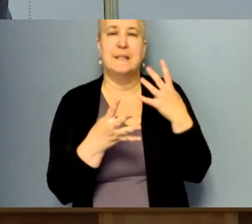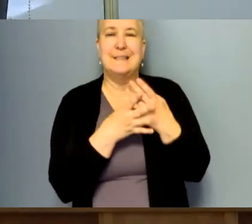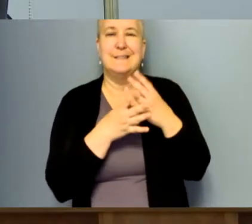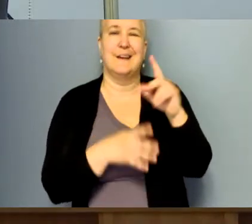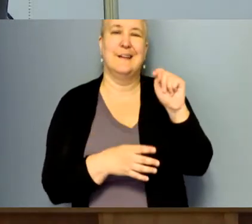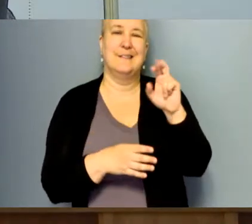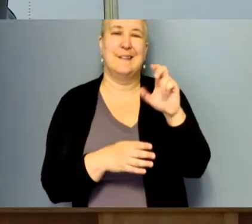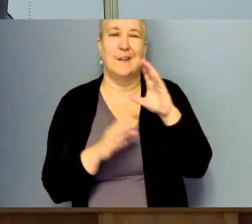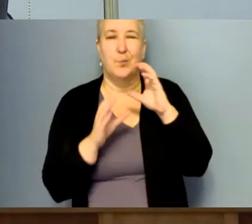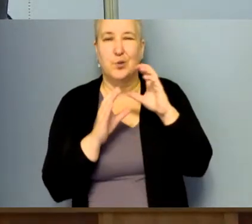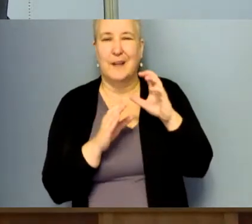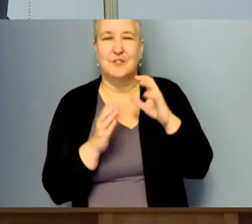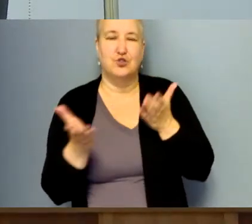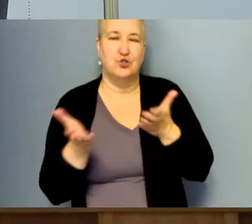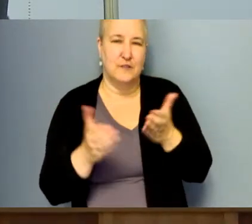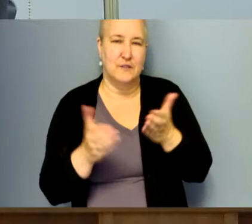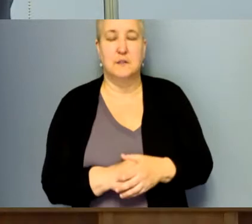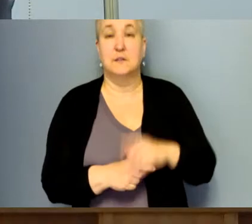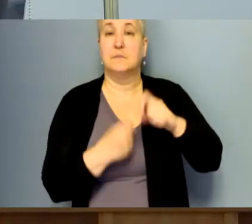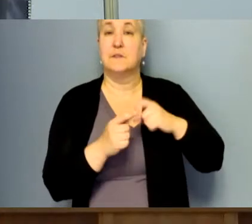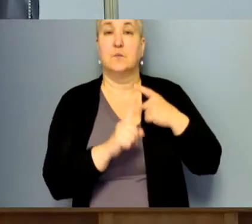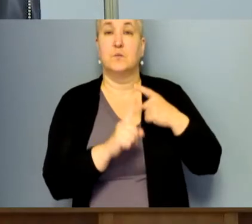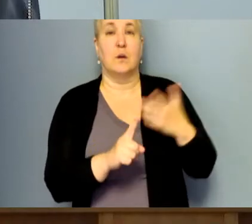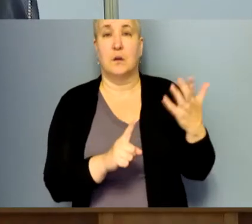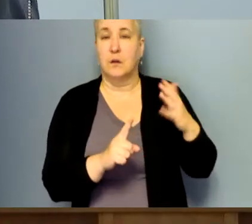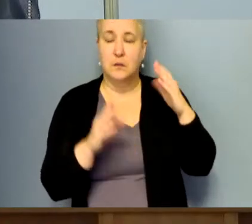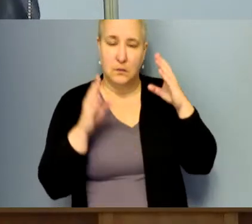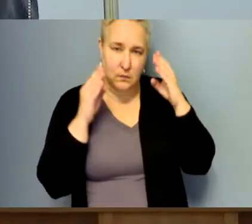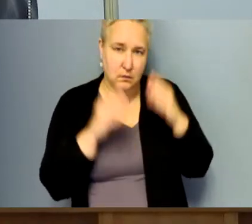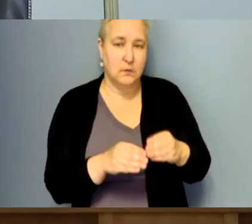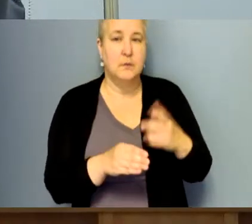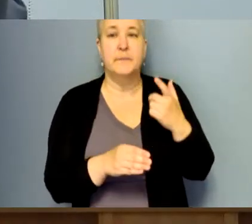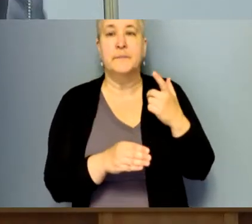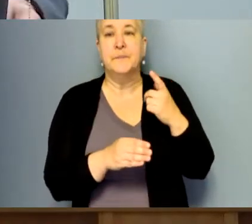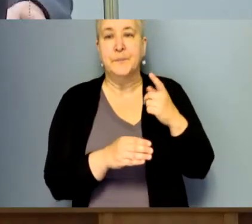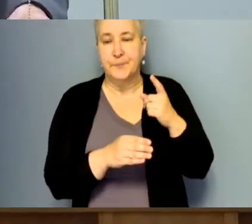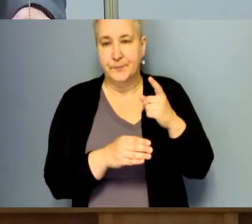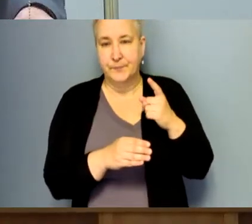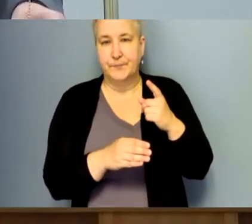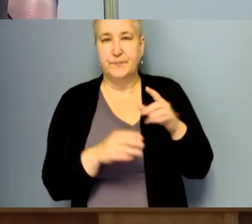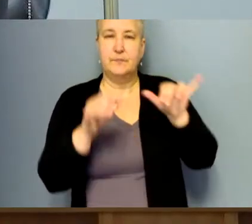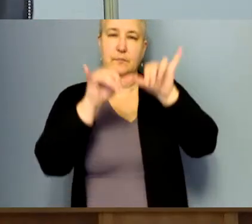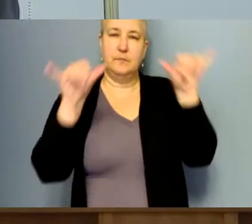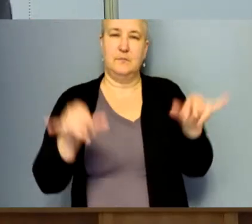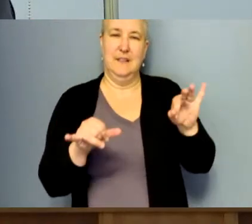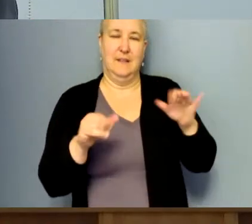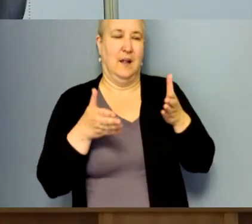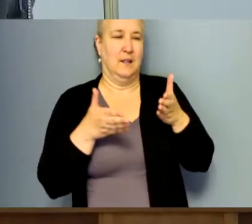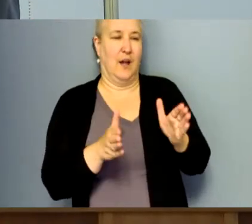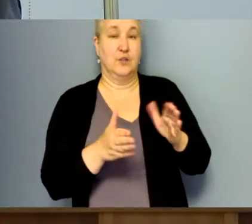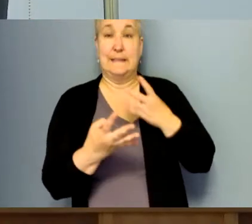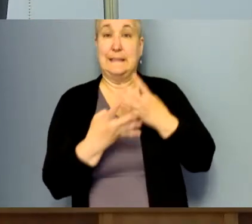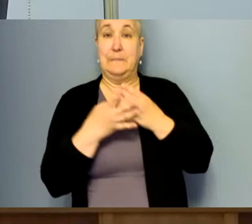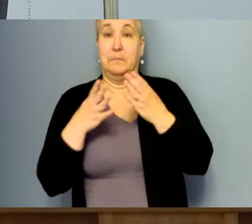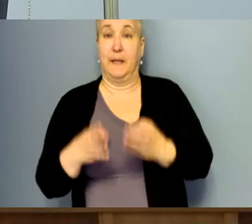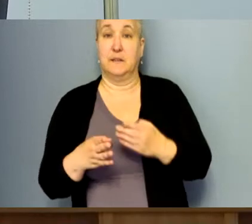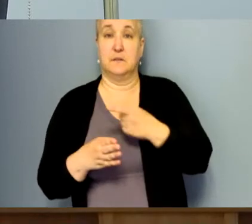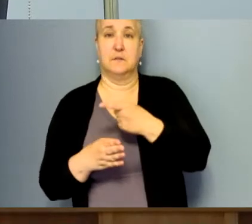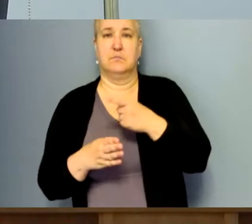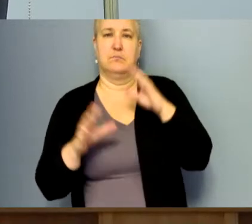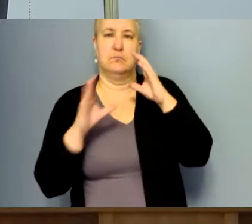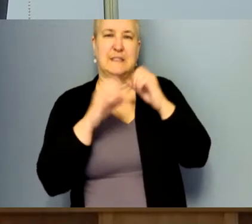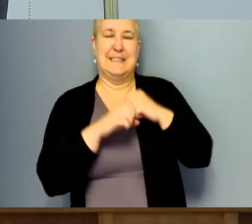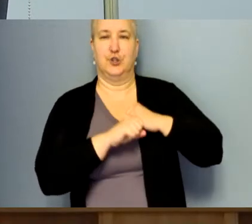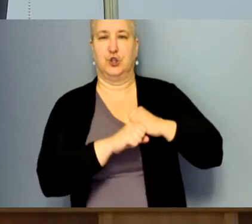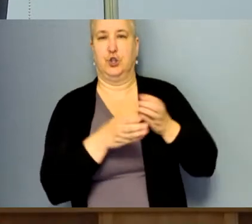telecommunication services. This specifically focuses on the system that allows inmates to communicate in a